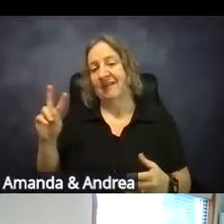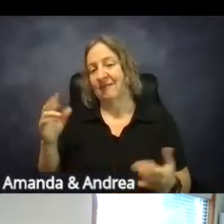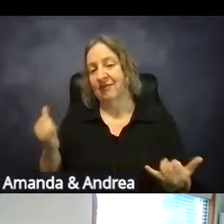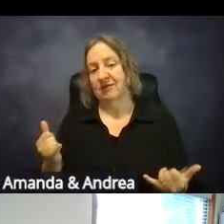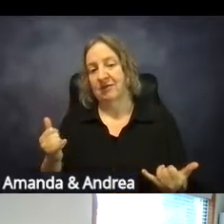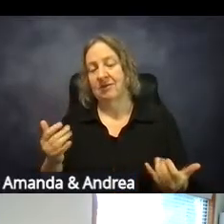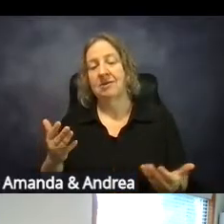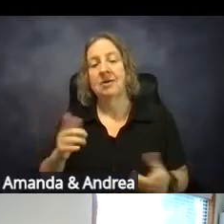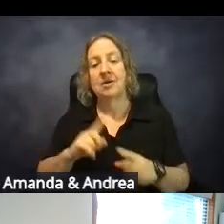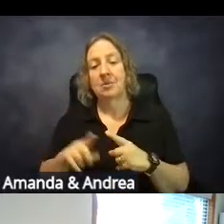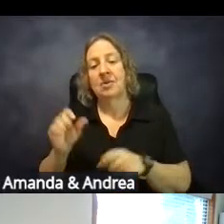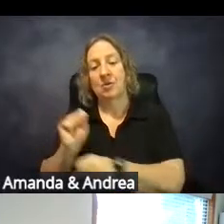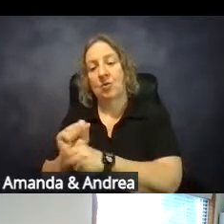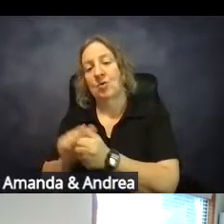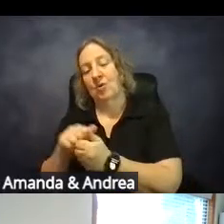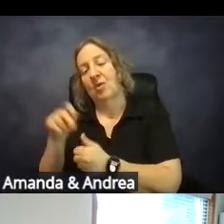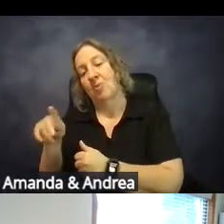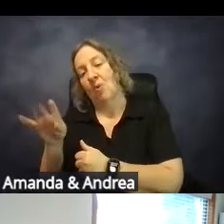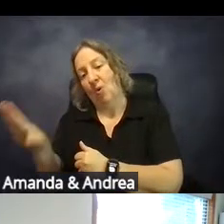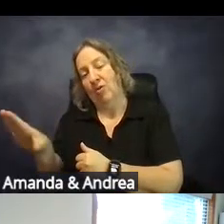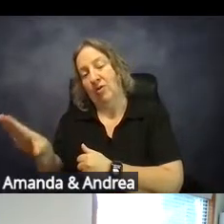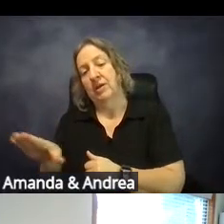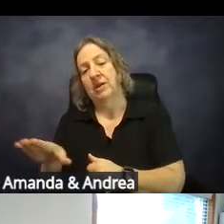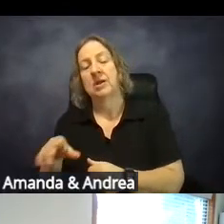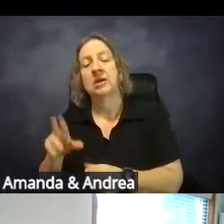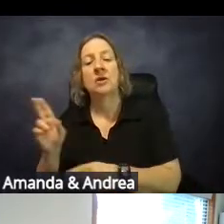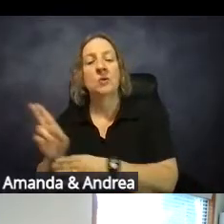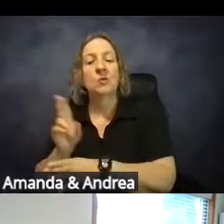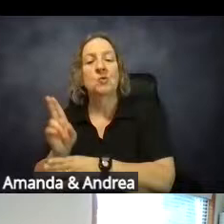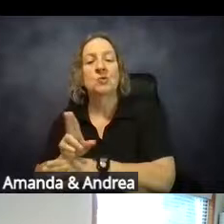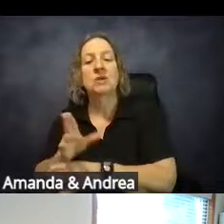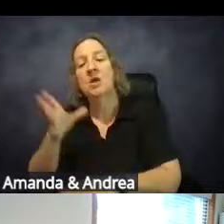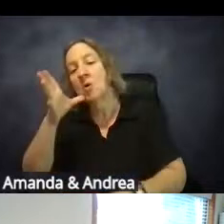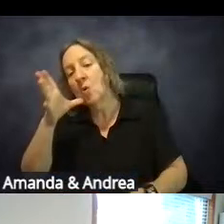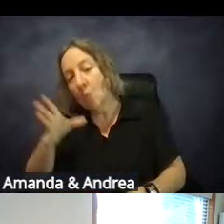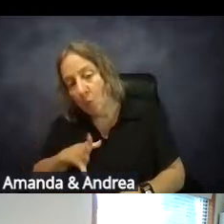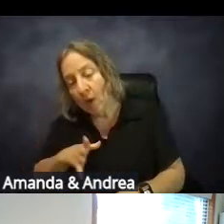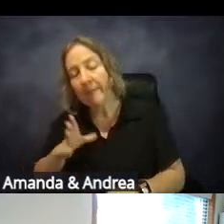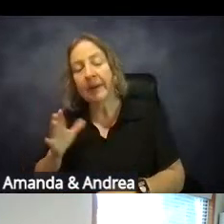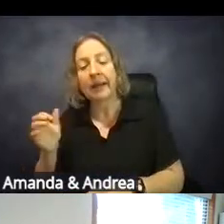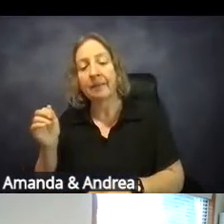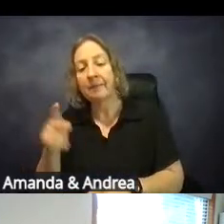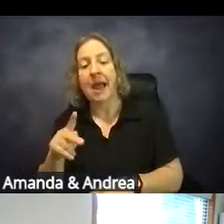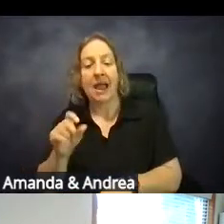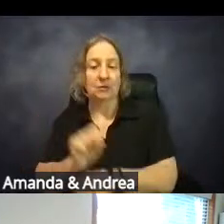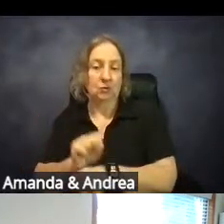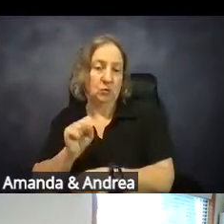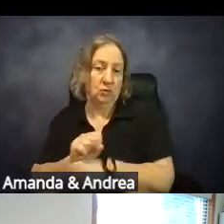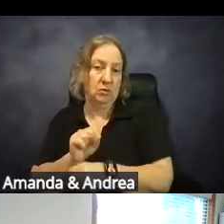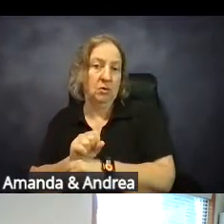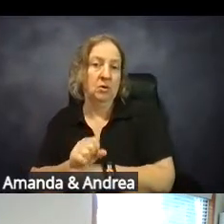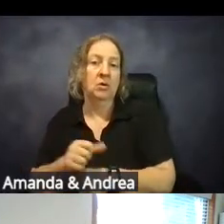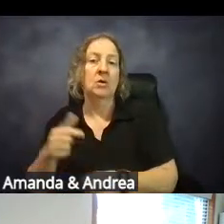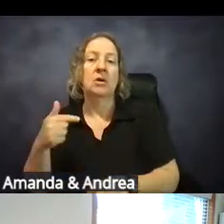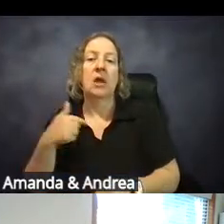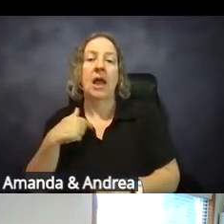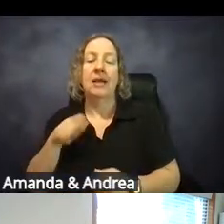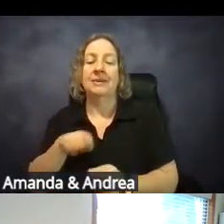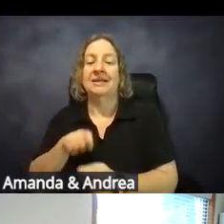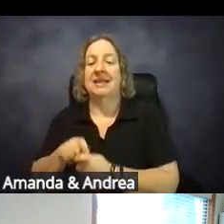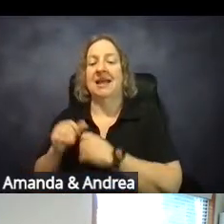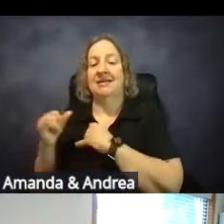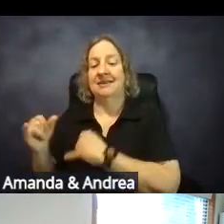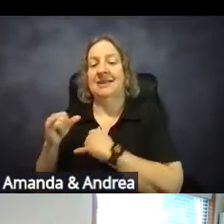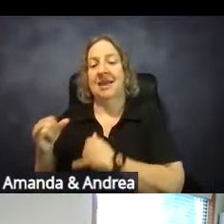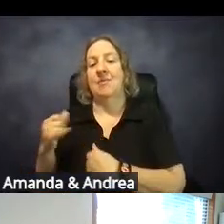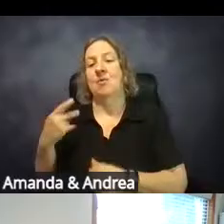with the Portland, tapping into women returning to the workforce. So I am exactly right where you are. We